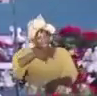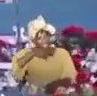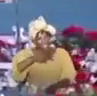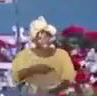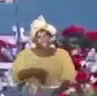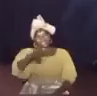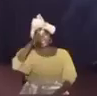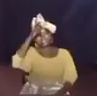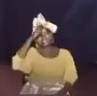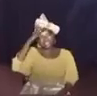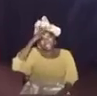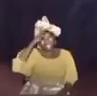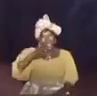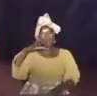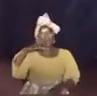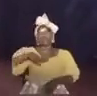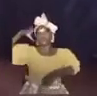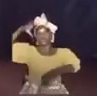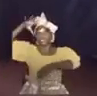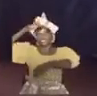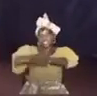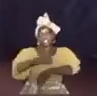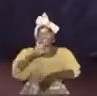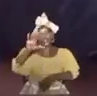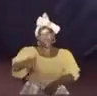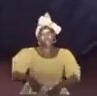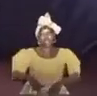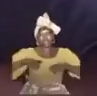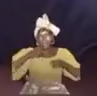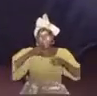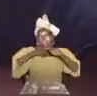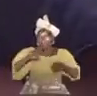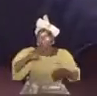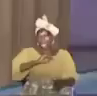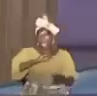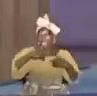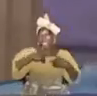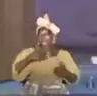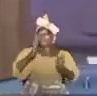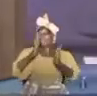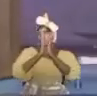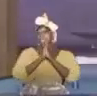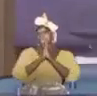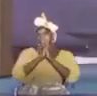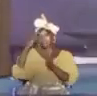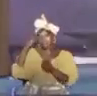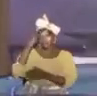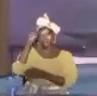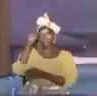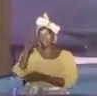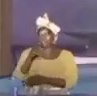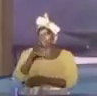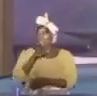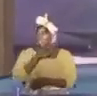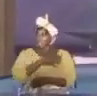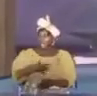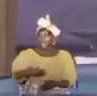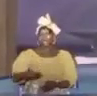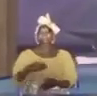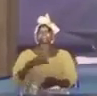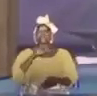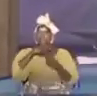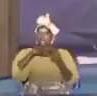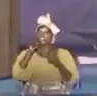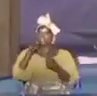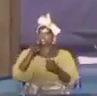He says, but I have prayed for you that your faith fail not. And when thou art converted, strengthen